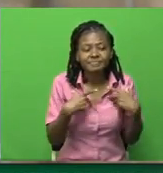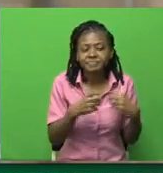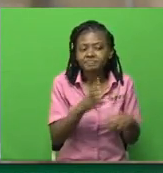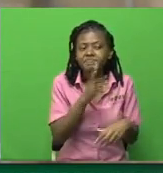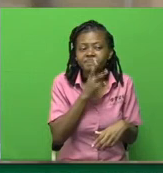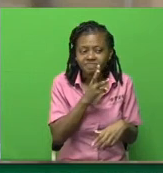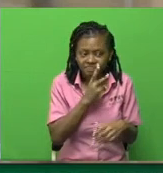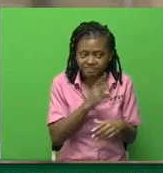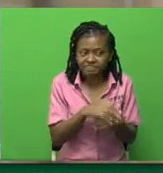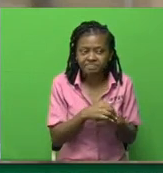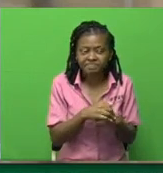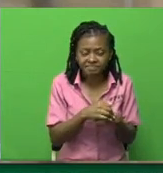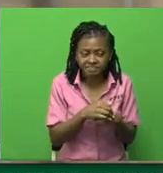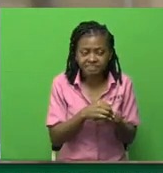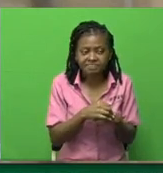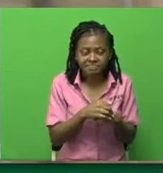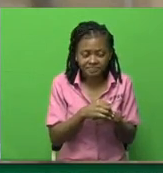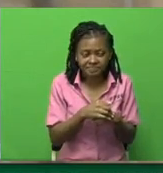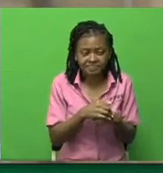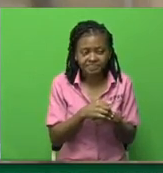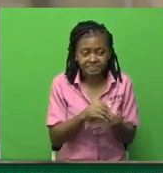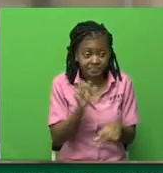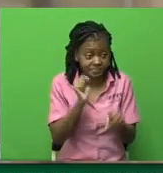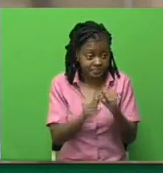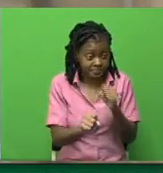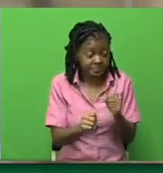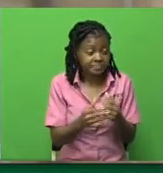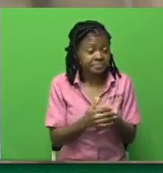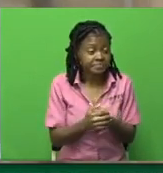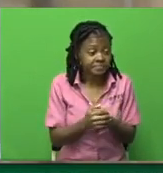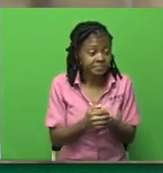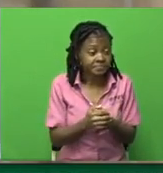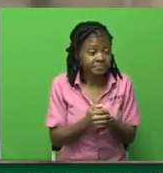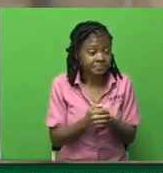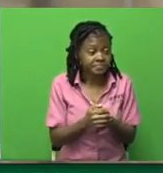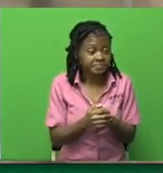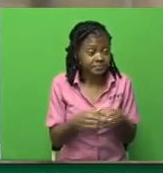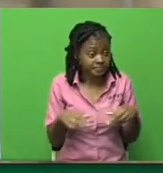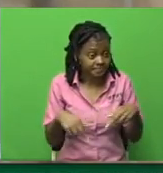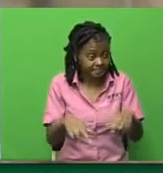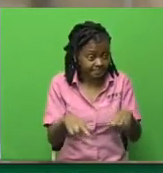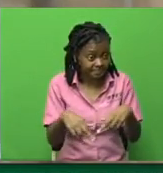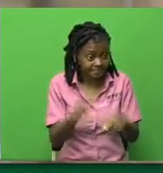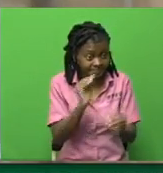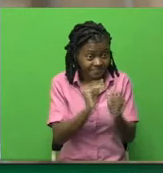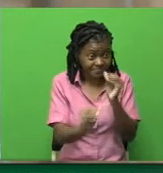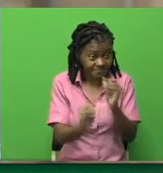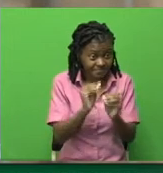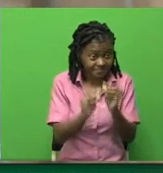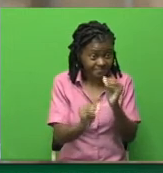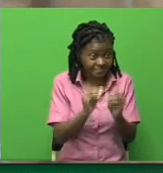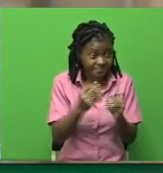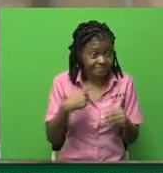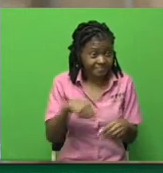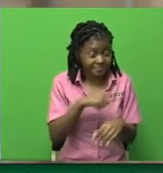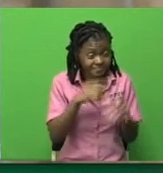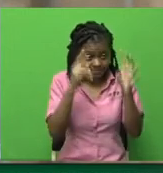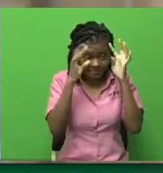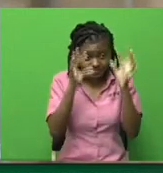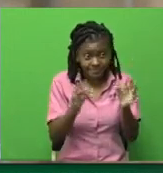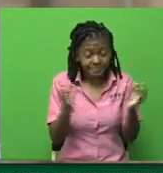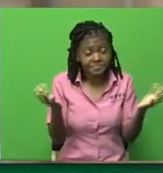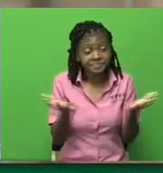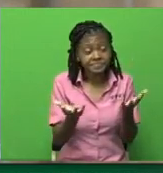services and therefore with respect to Road restoration a decision has been taken to